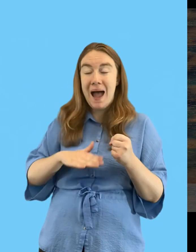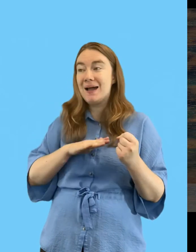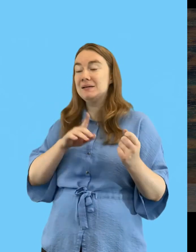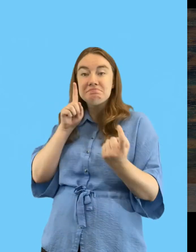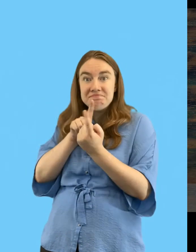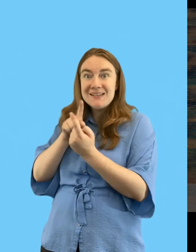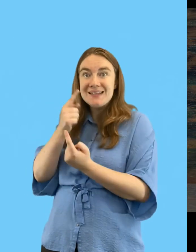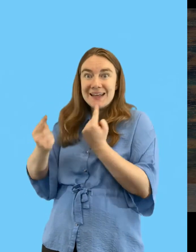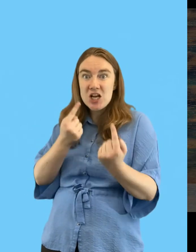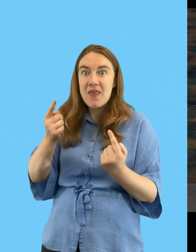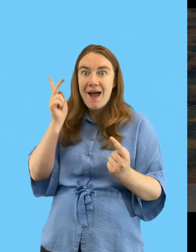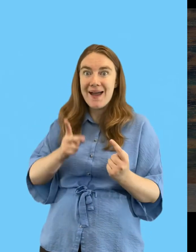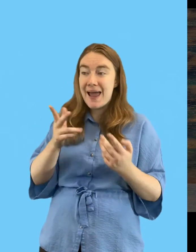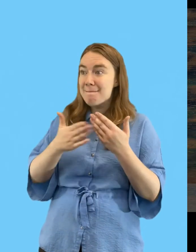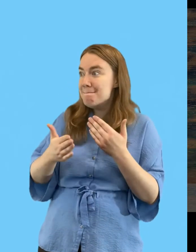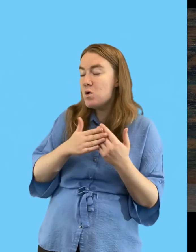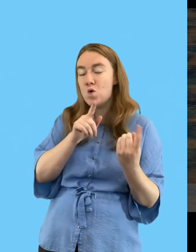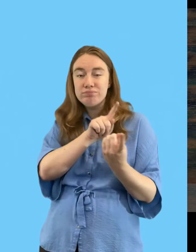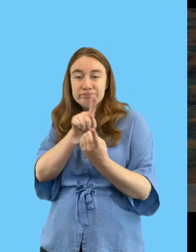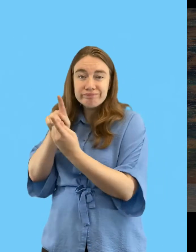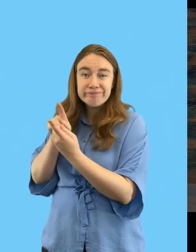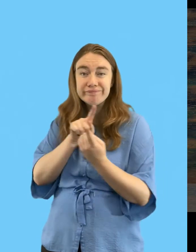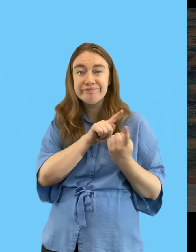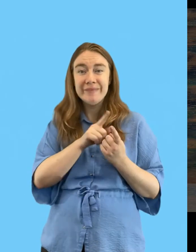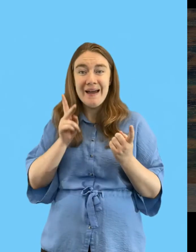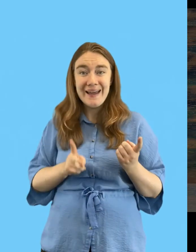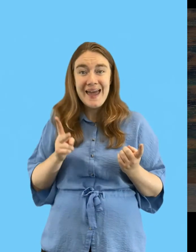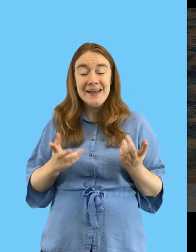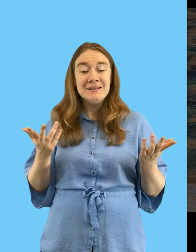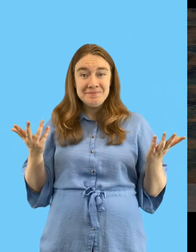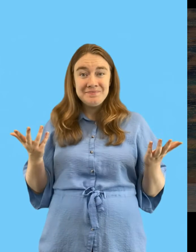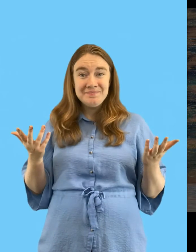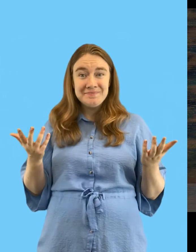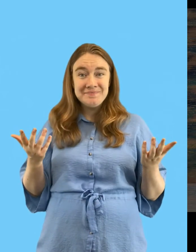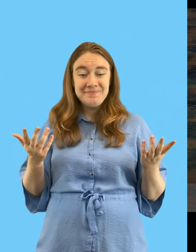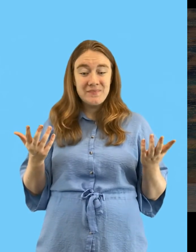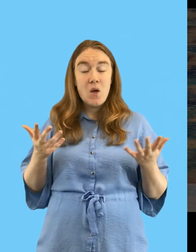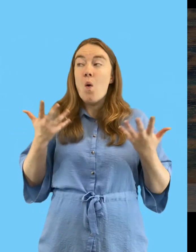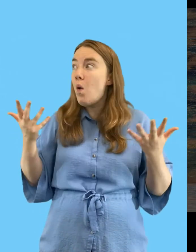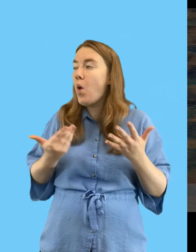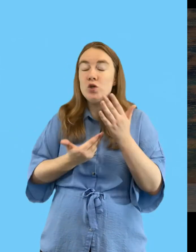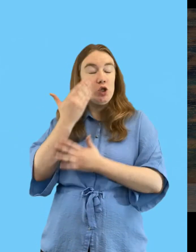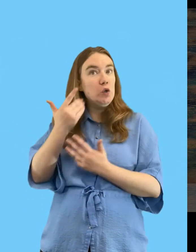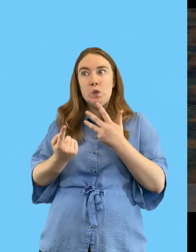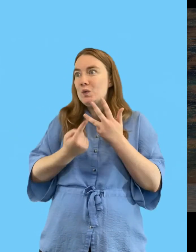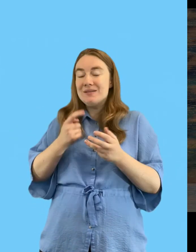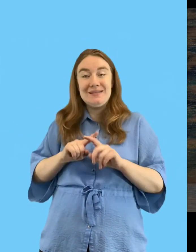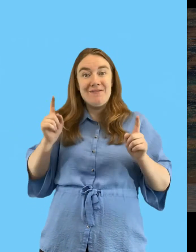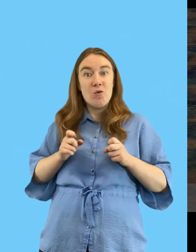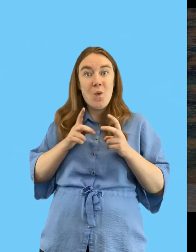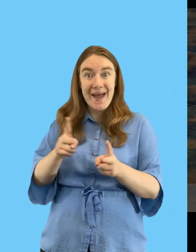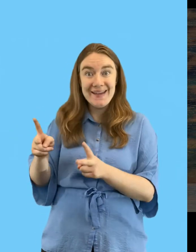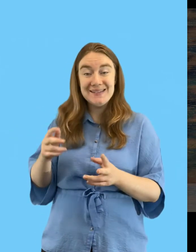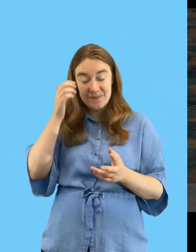to some more level of normality, perhaps, or adjust to doing things in new ways, we're going to need